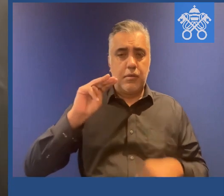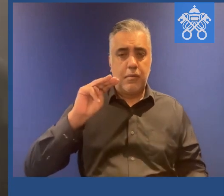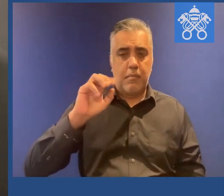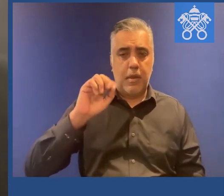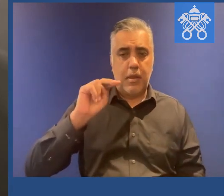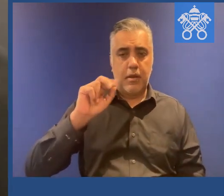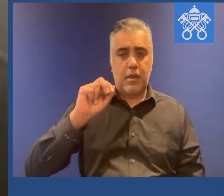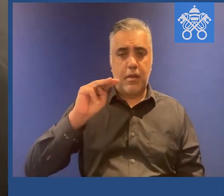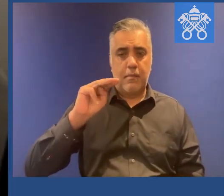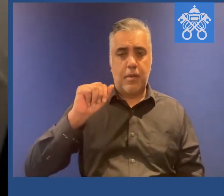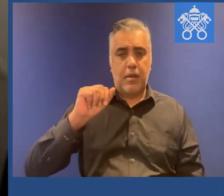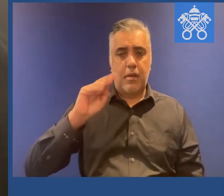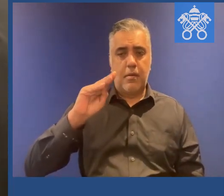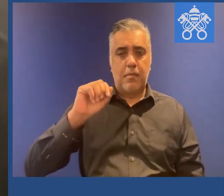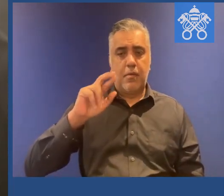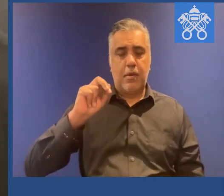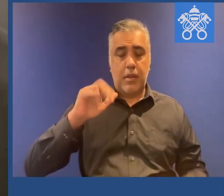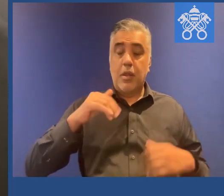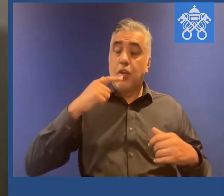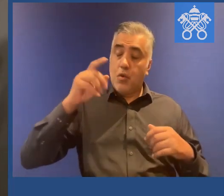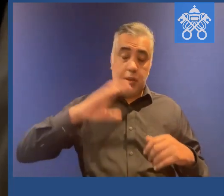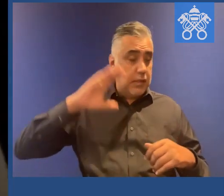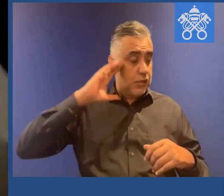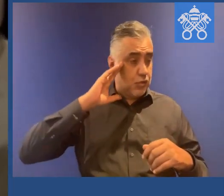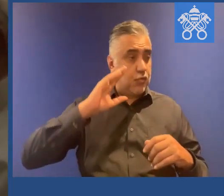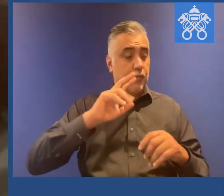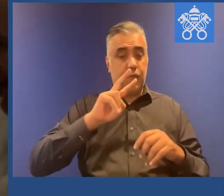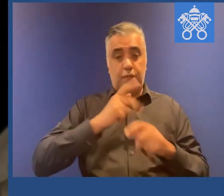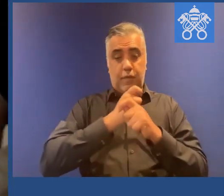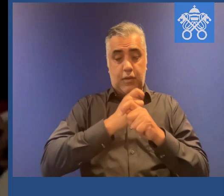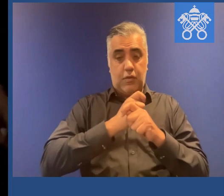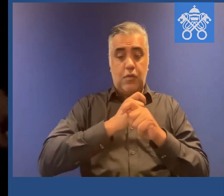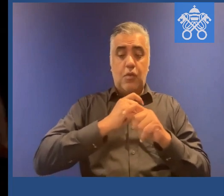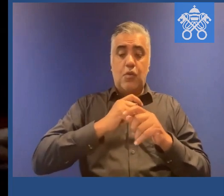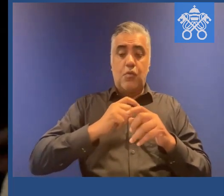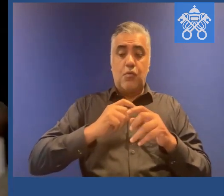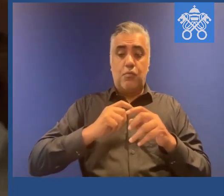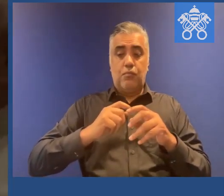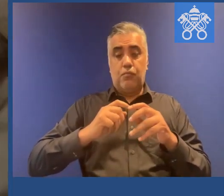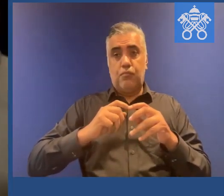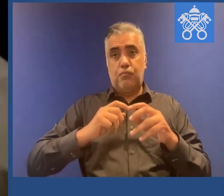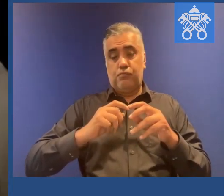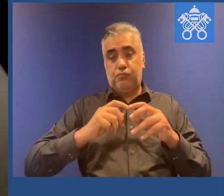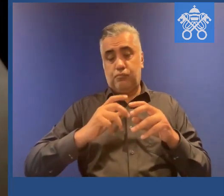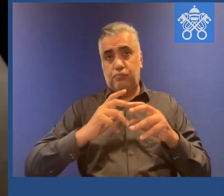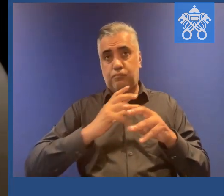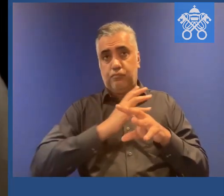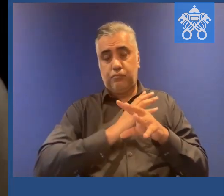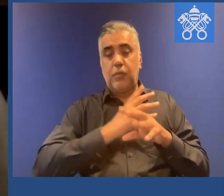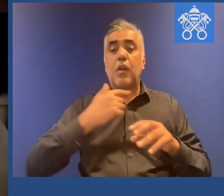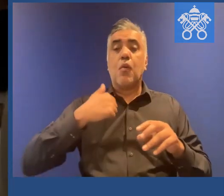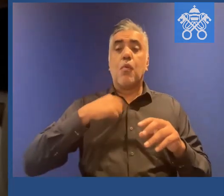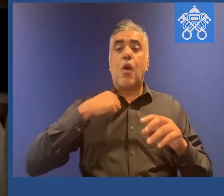Bahrain. You're listening to Vatican Radio. My name is Christopher Wells. I'll be providing the English